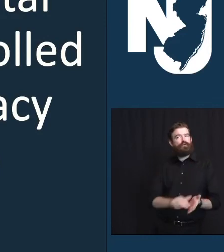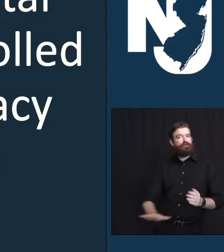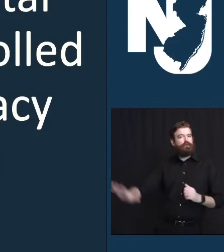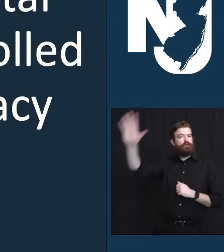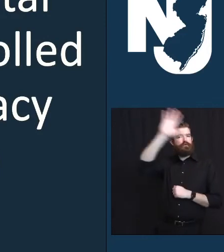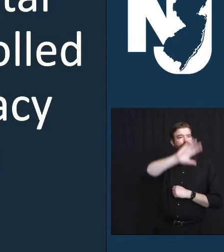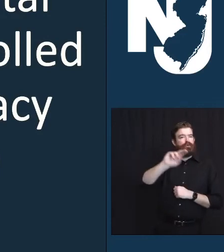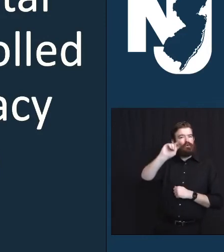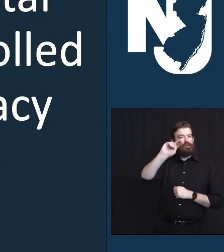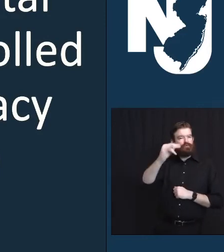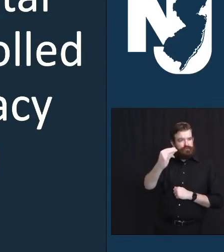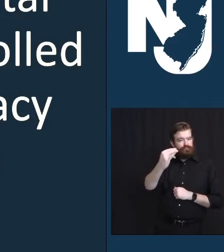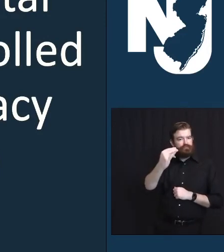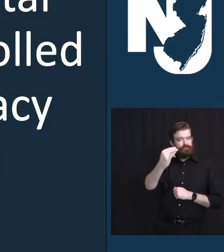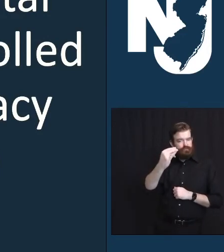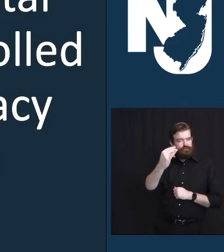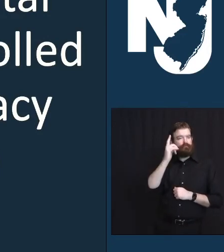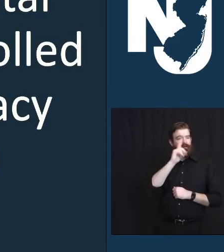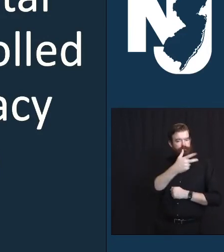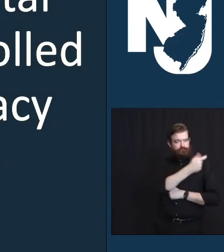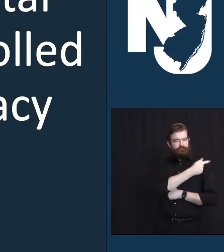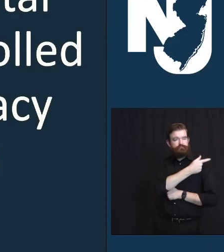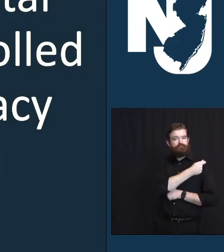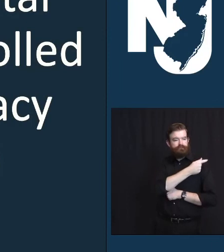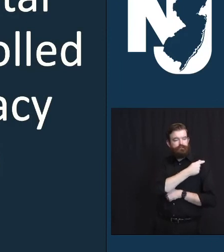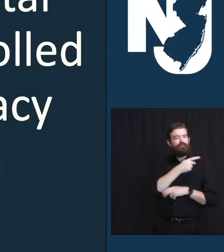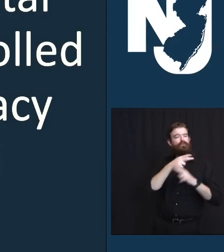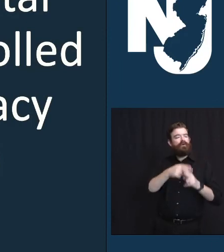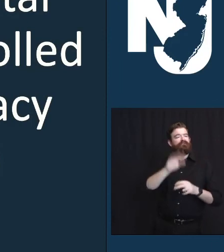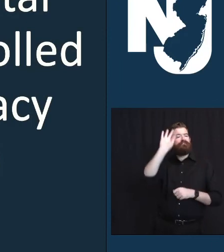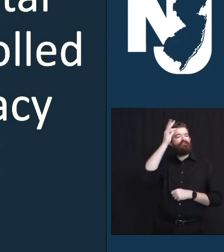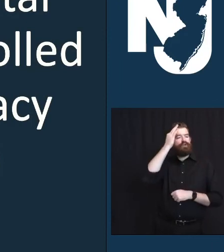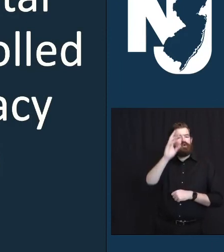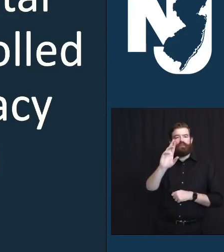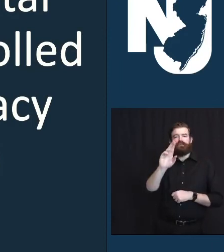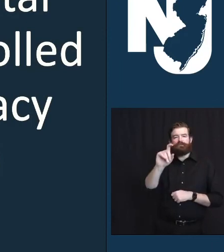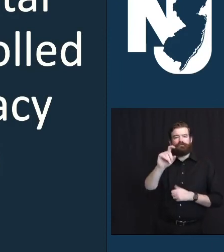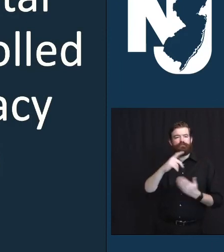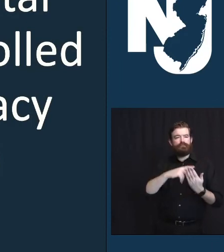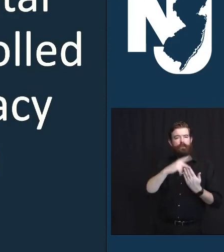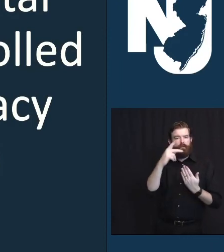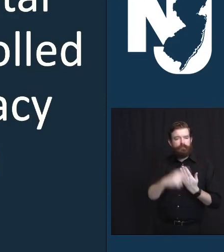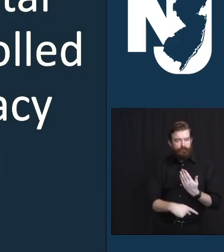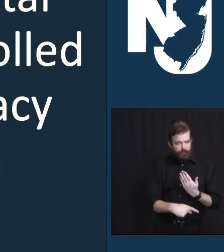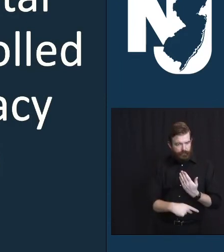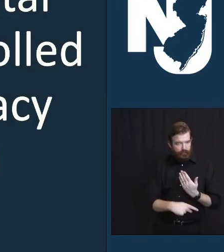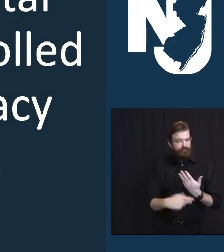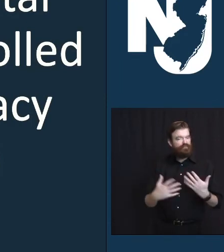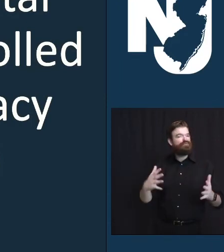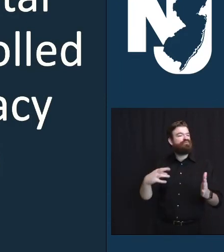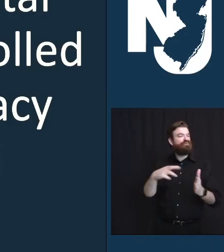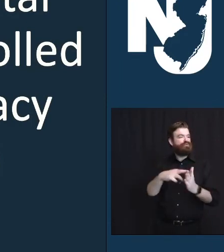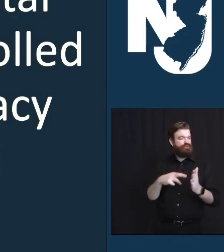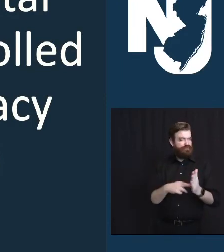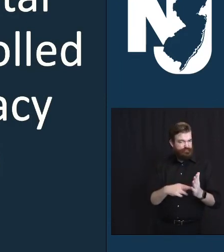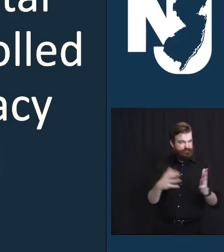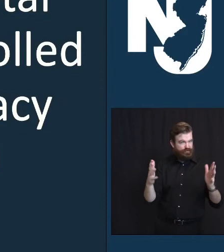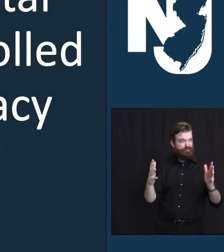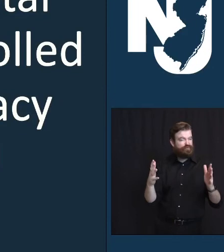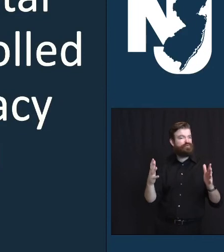and many of our group homes for residents with developmental disabilities are similarly registered. So to you, Judy, and your team, Tina, and the rest